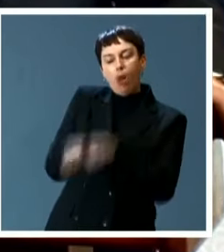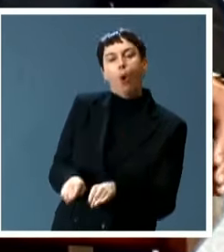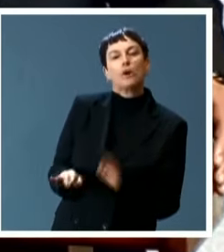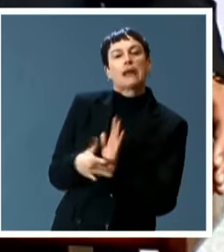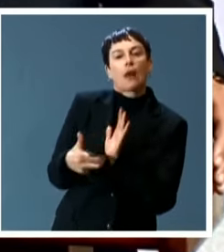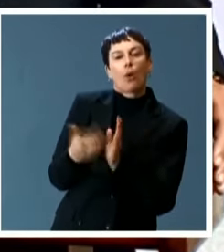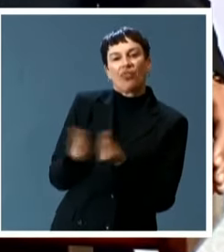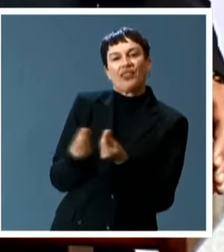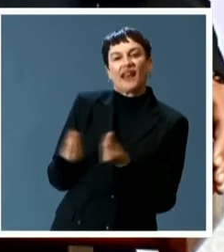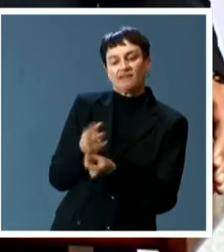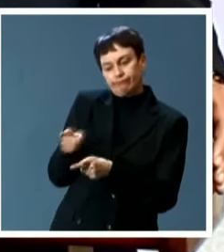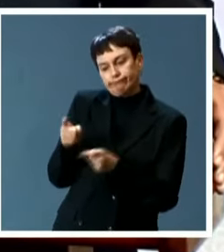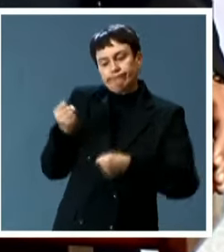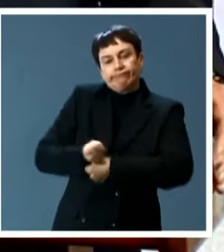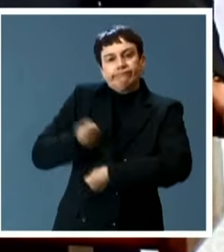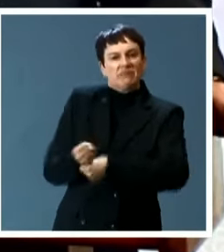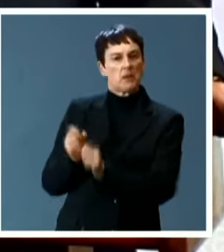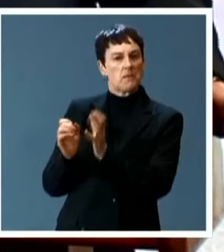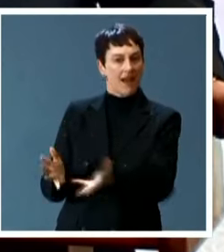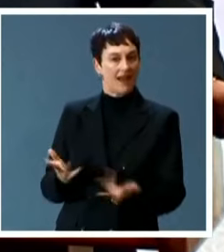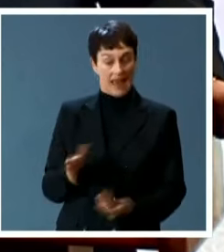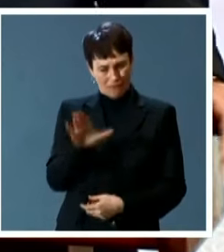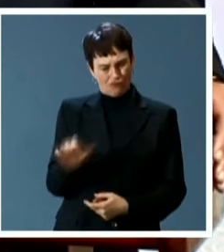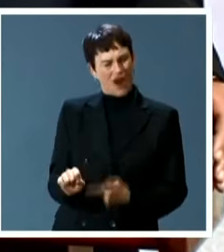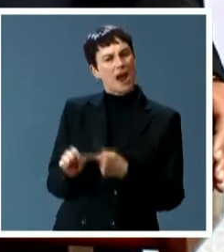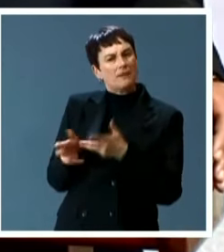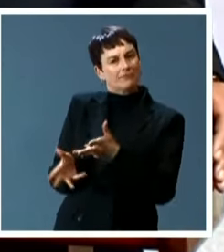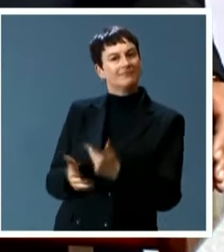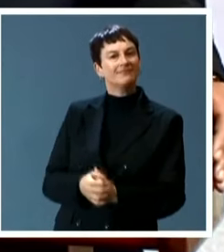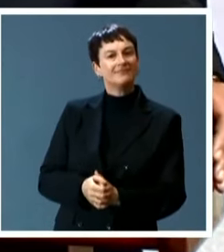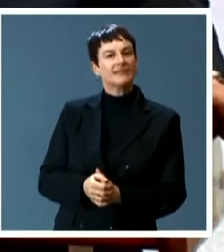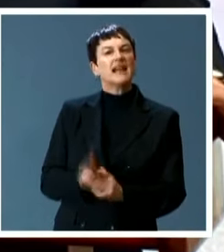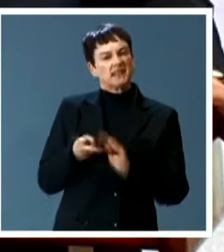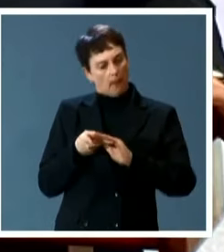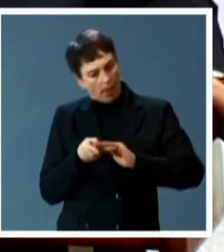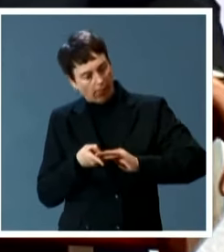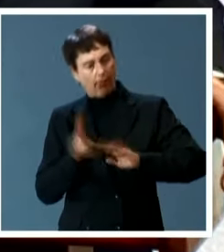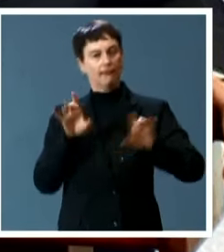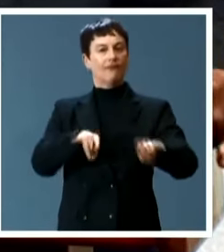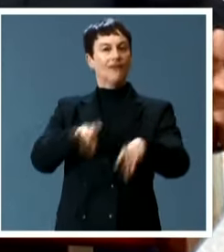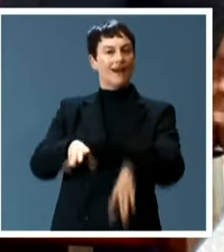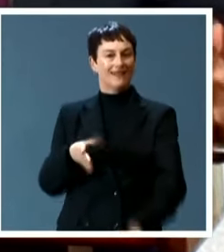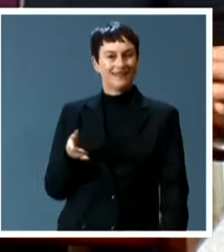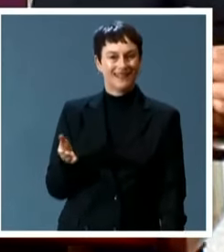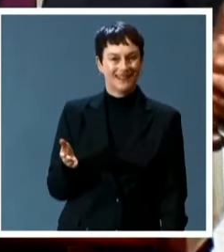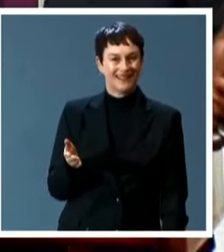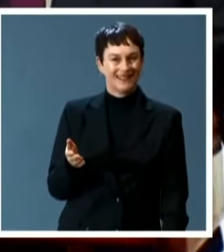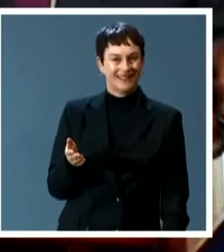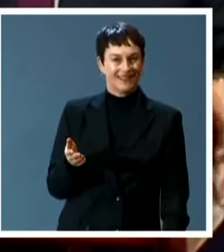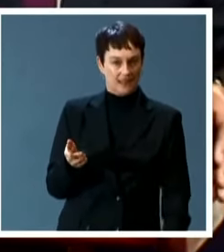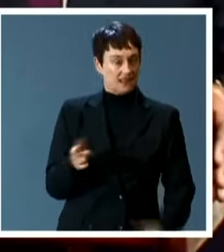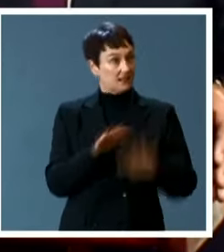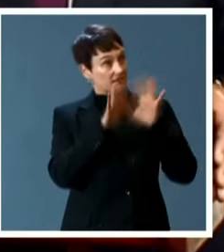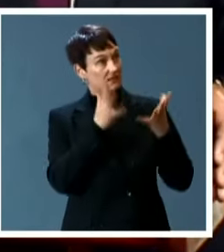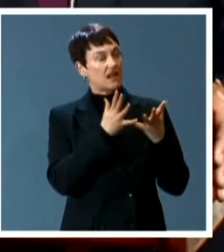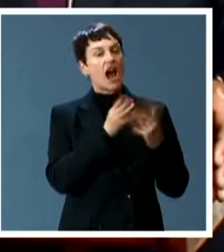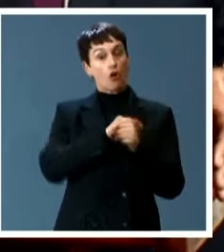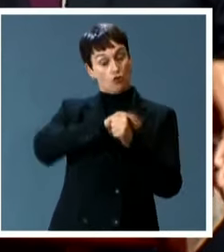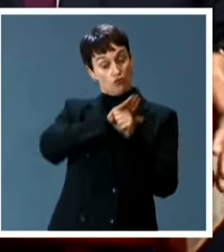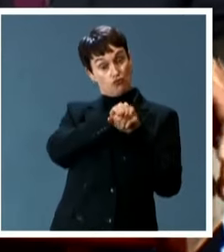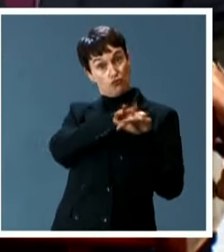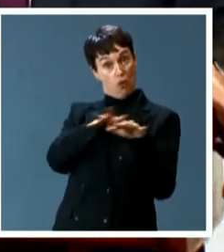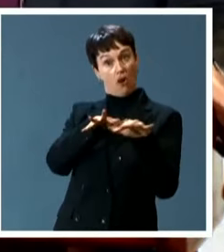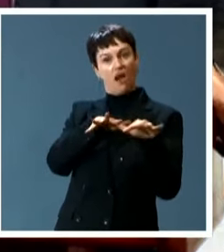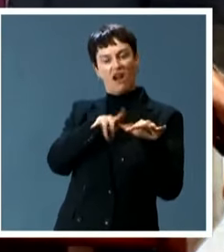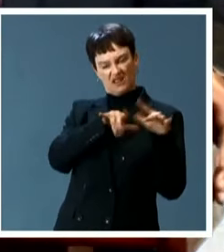global power relations. Africa has been a double victim. First, as a target of the colonial project.